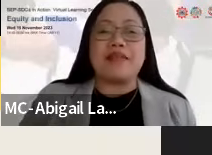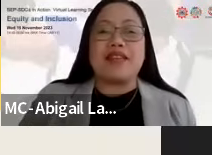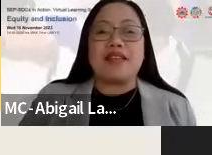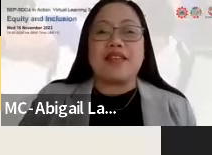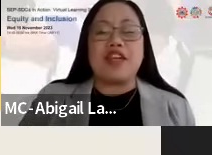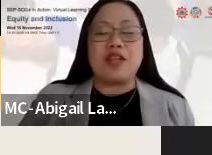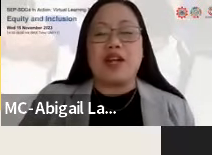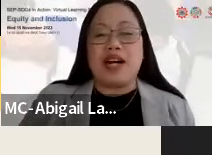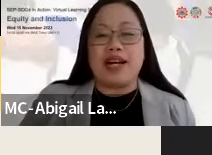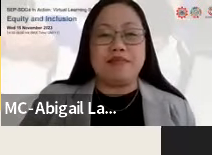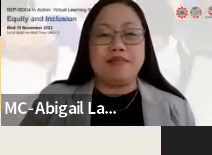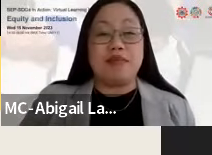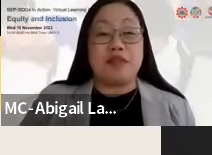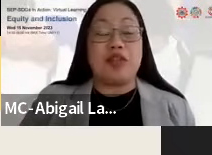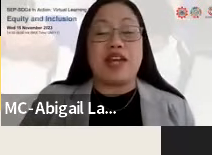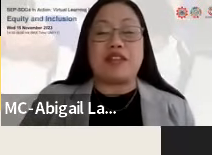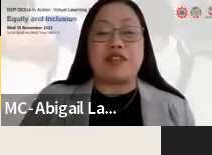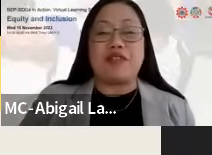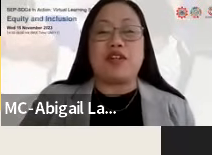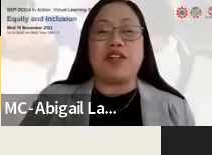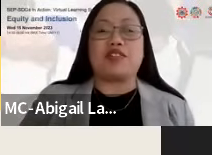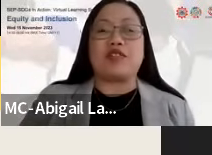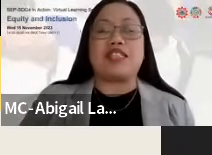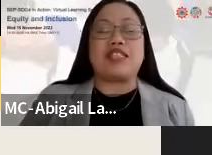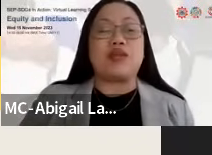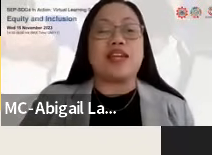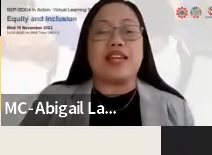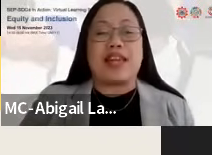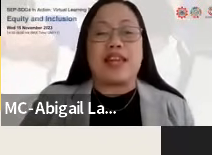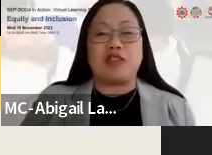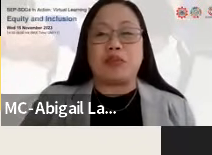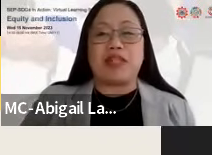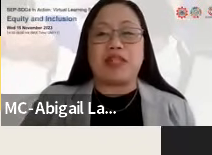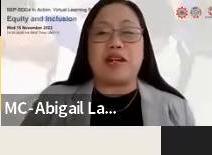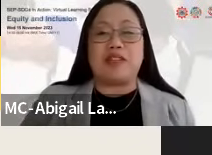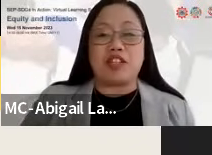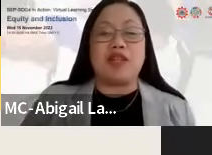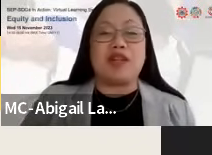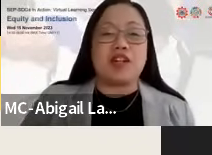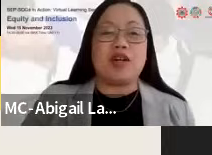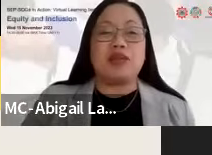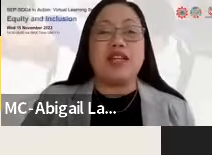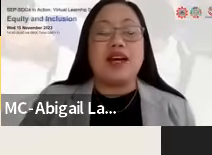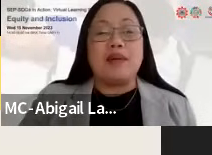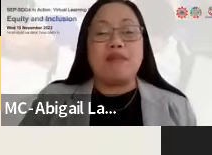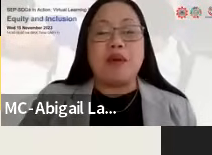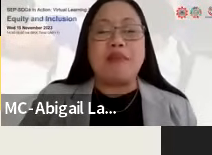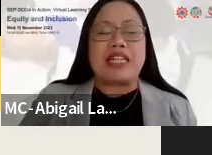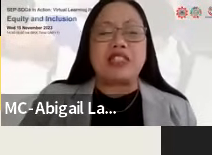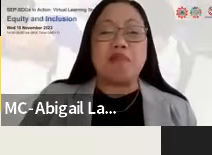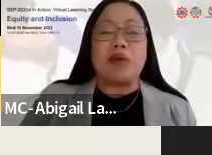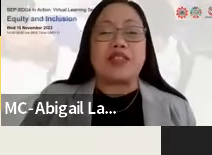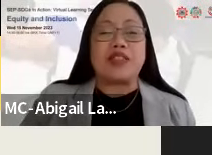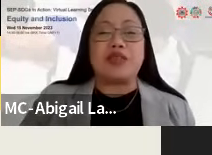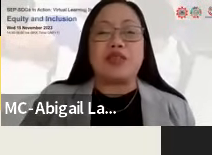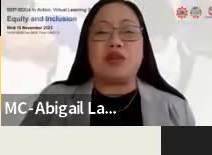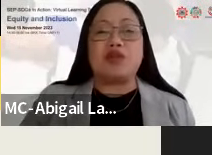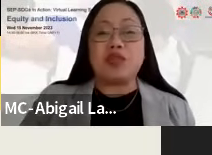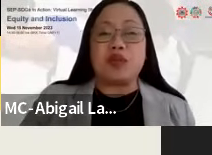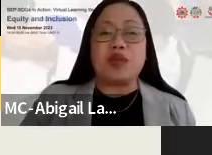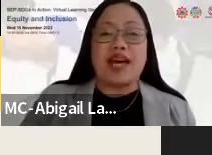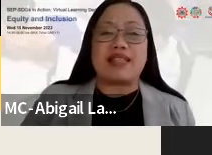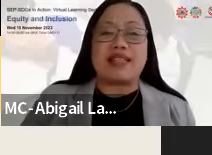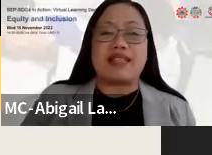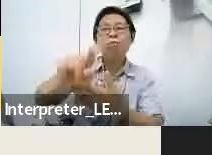friends. Thank you, moderator, for continuing the announcement about the QR code. Probably it's important to